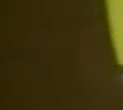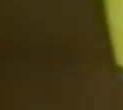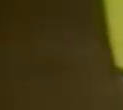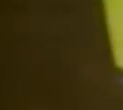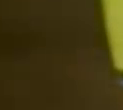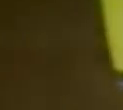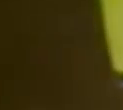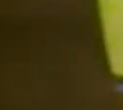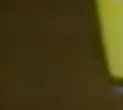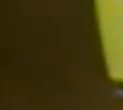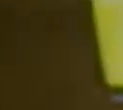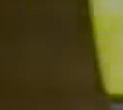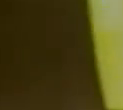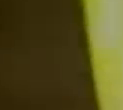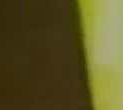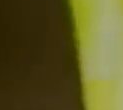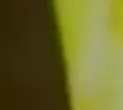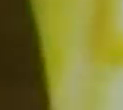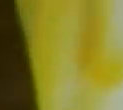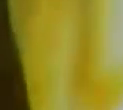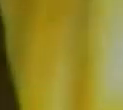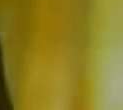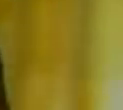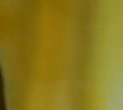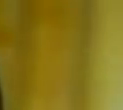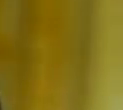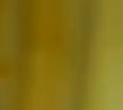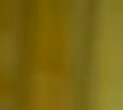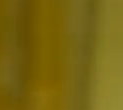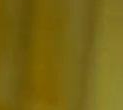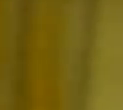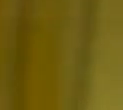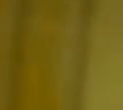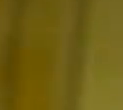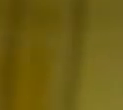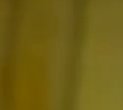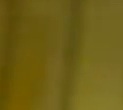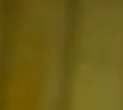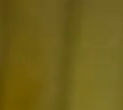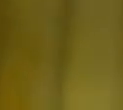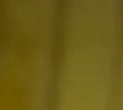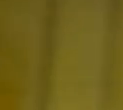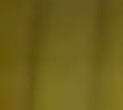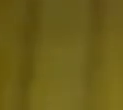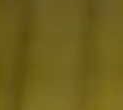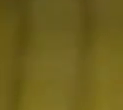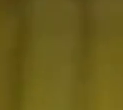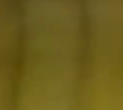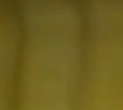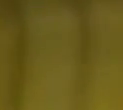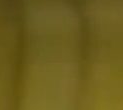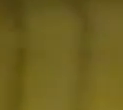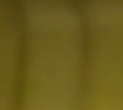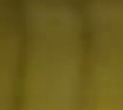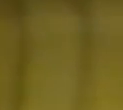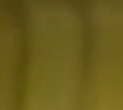also tend to love jazz a lot, and they say that saxophone is the mother instrument of jazz. And do you consider yourself a good